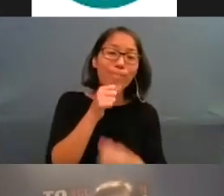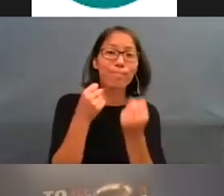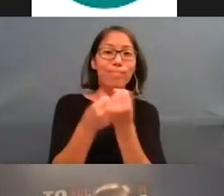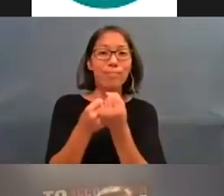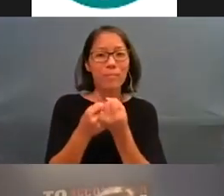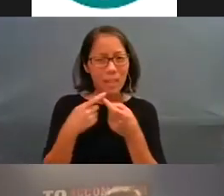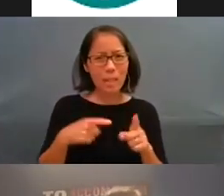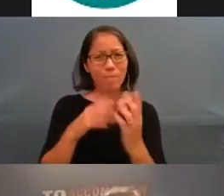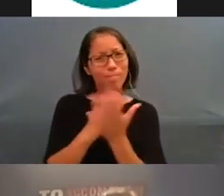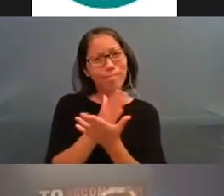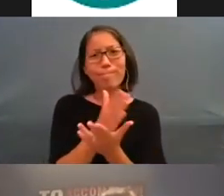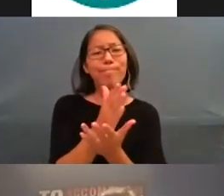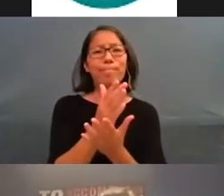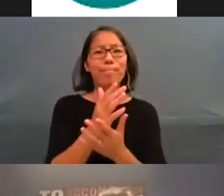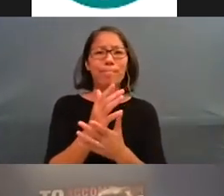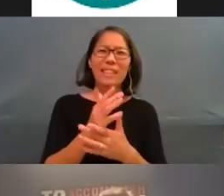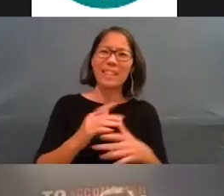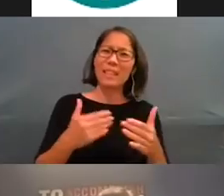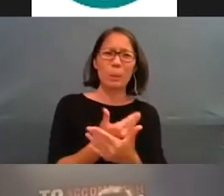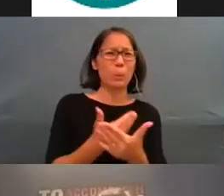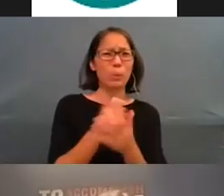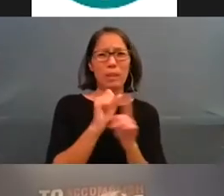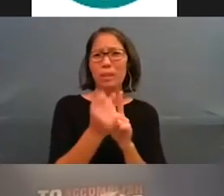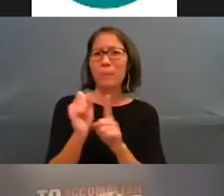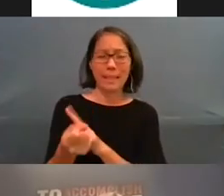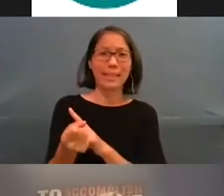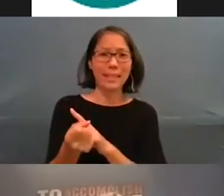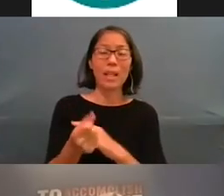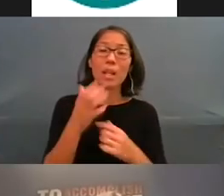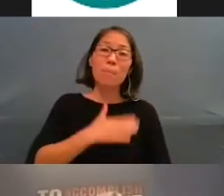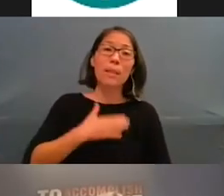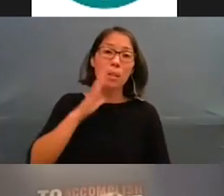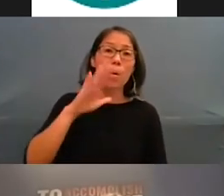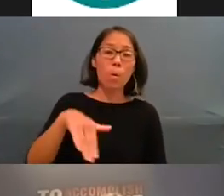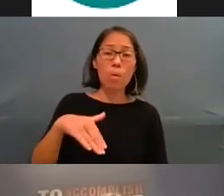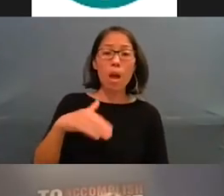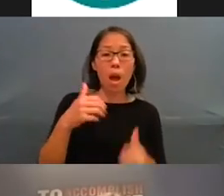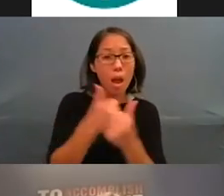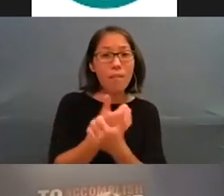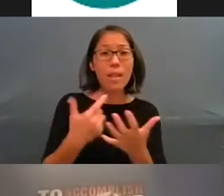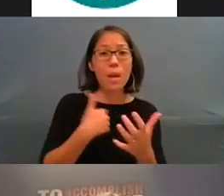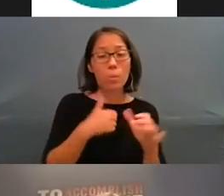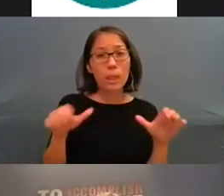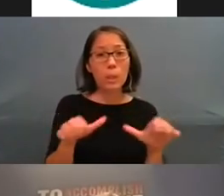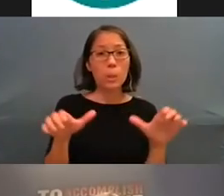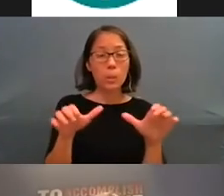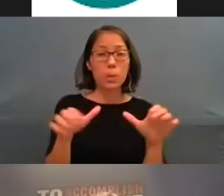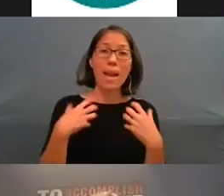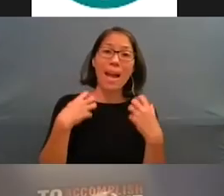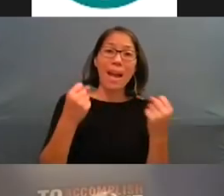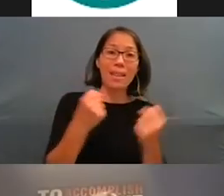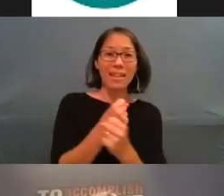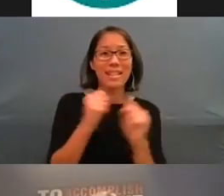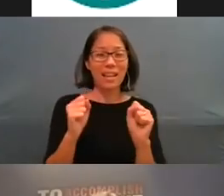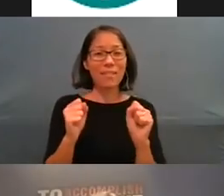these unprecedented circumstances. Please know that in everything we do, the health, safety, and well-being of